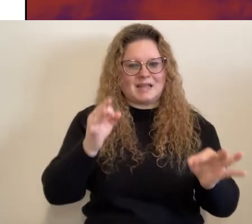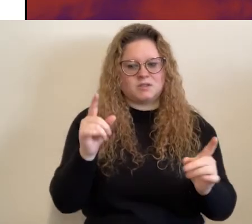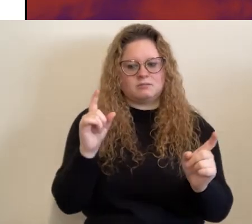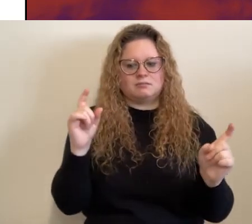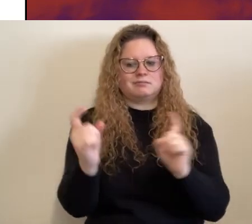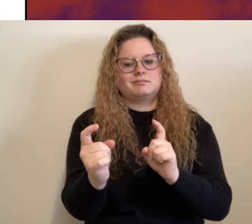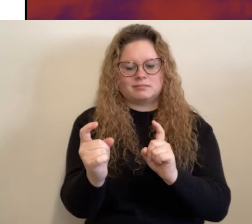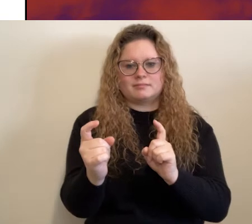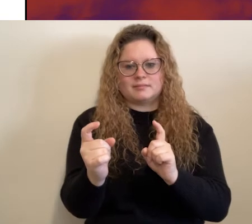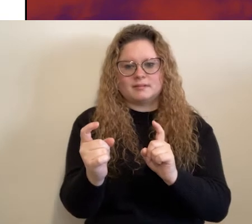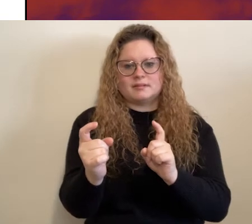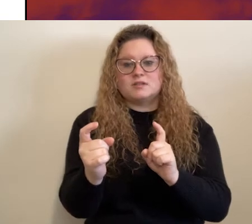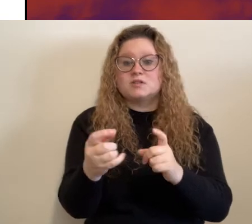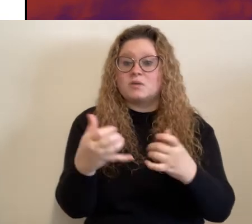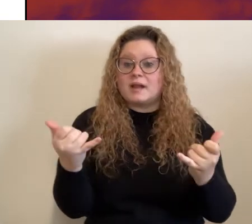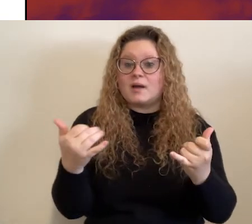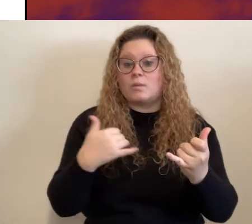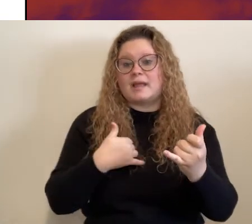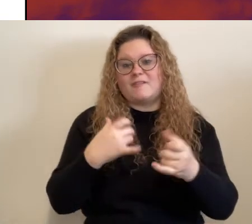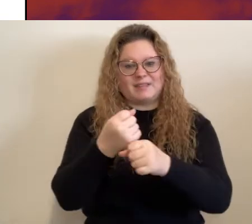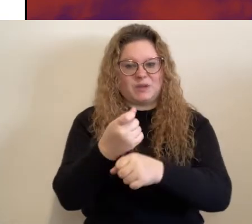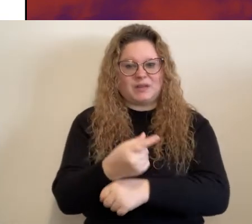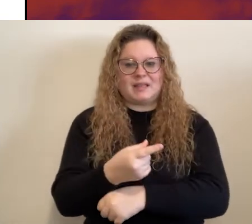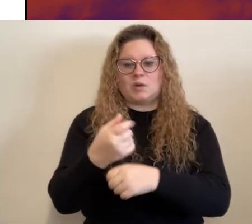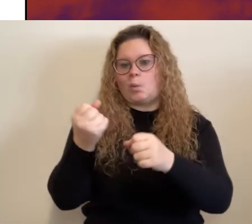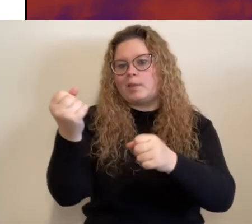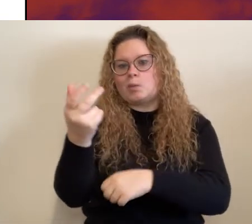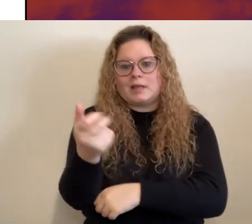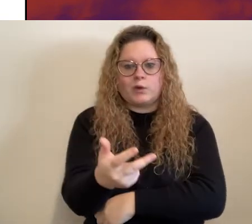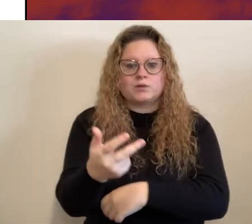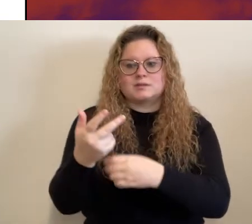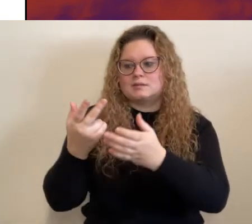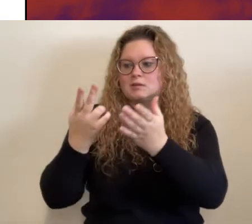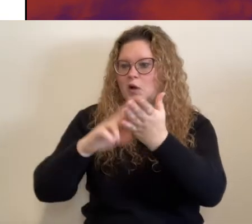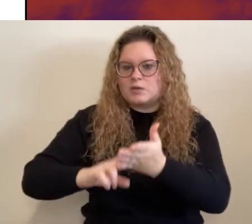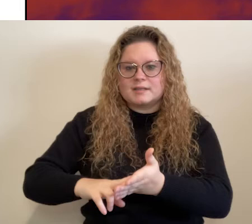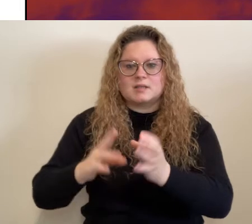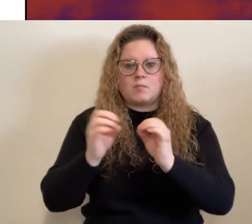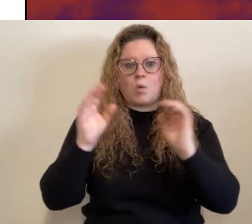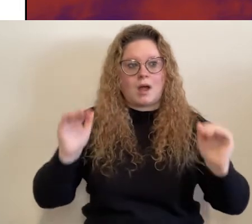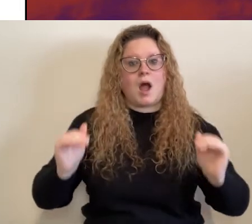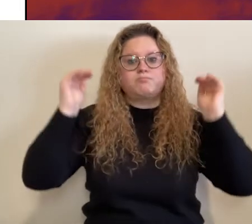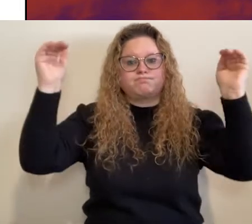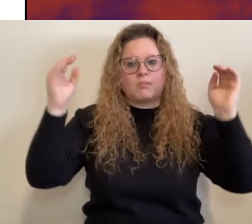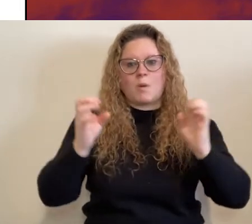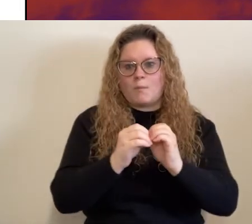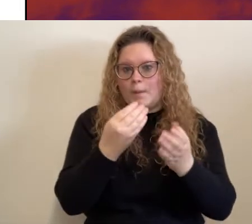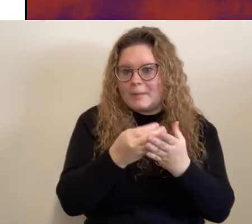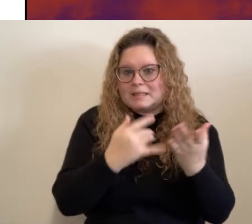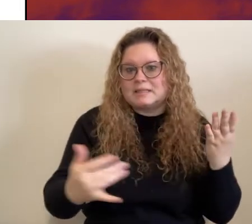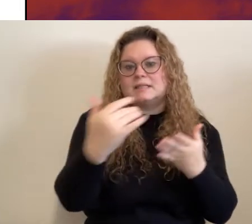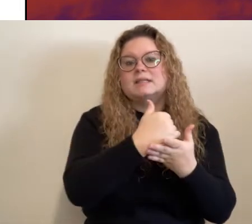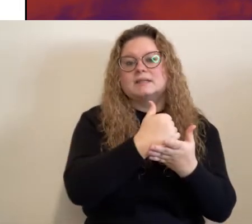all the things that we're doing are like contracts that are a year or 3 years, more high level, more high paying. So now my